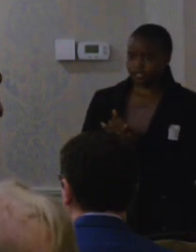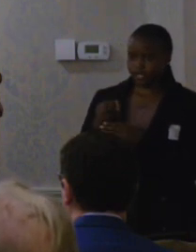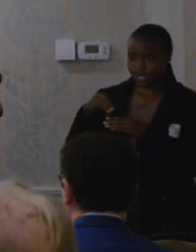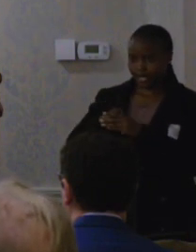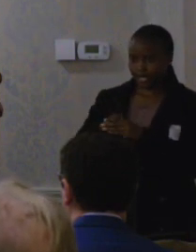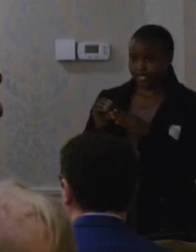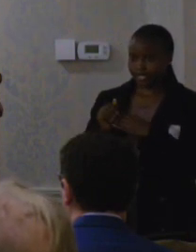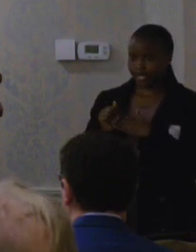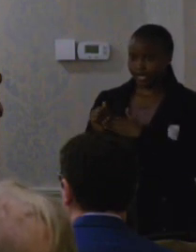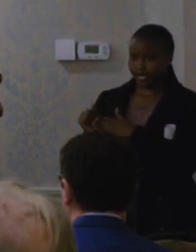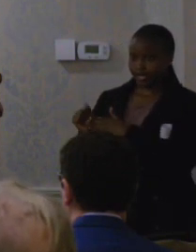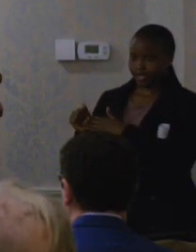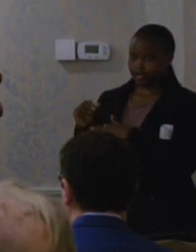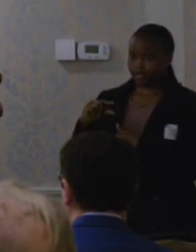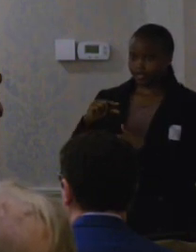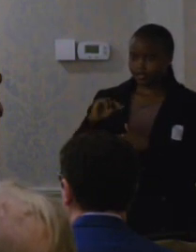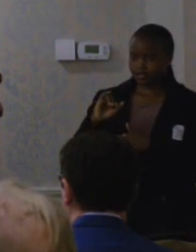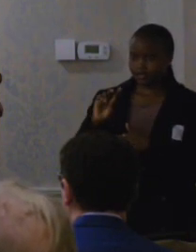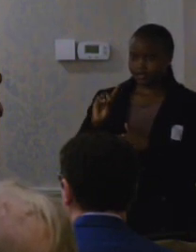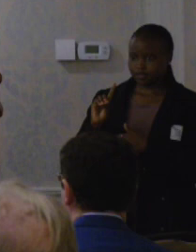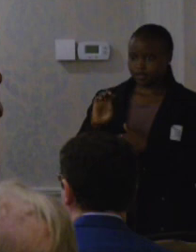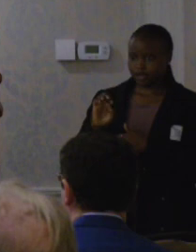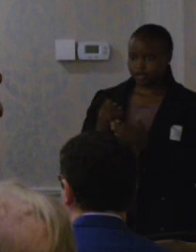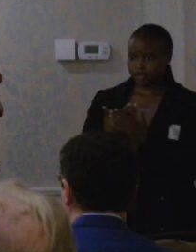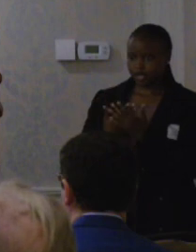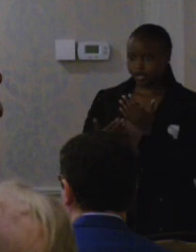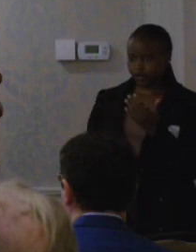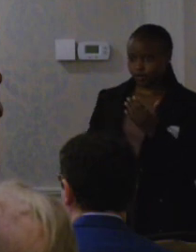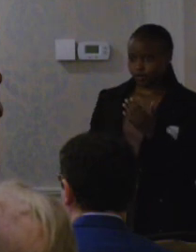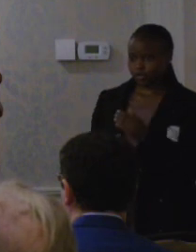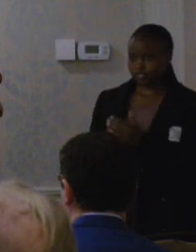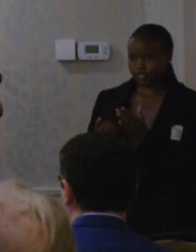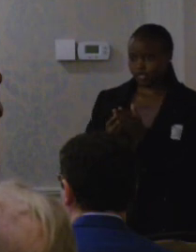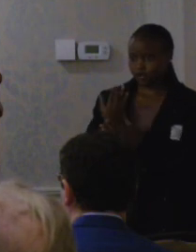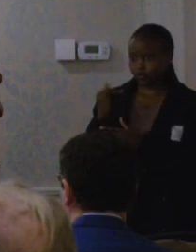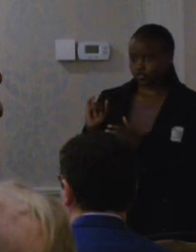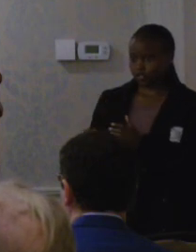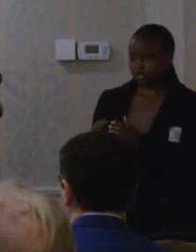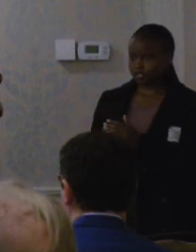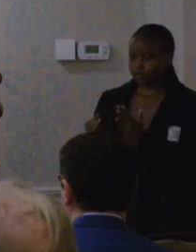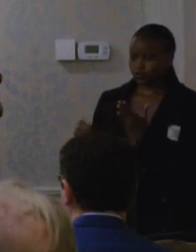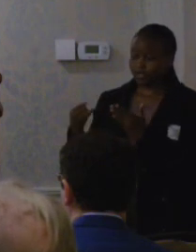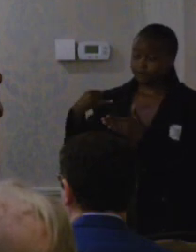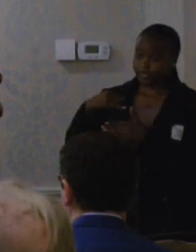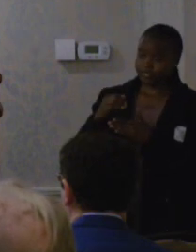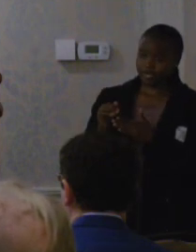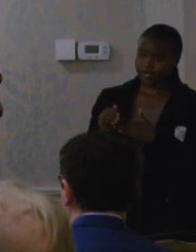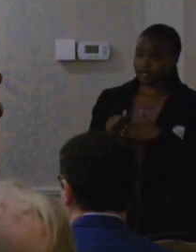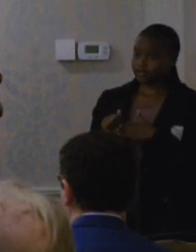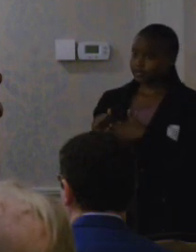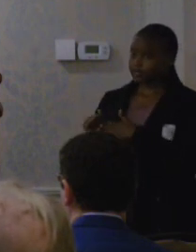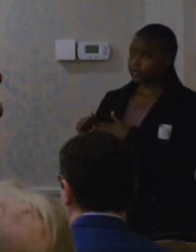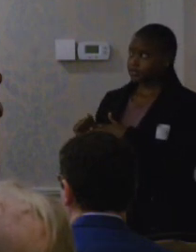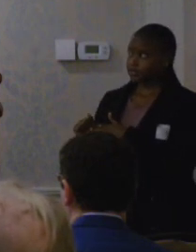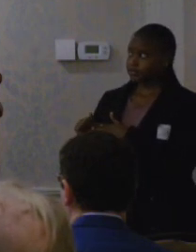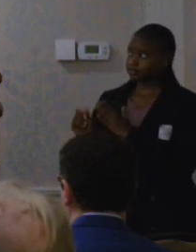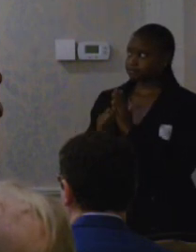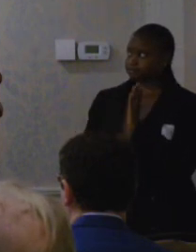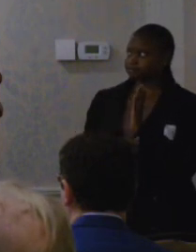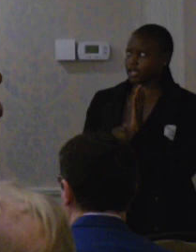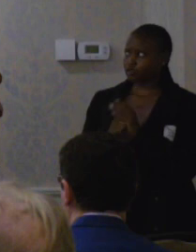guide. What I can say is that we have designed this guide in a way that it consists